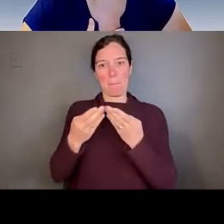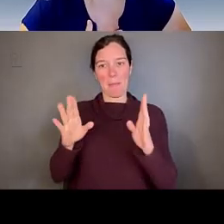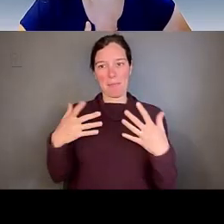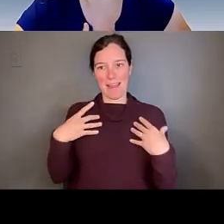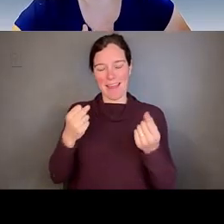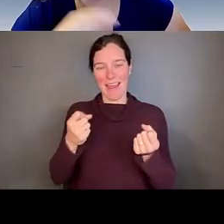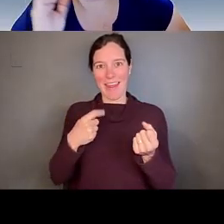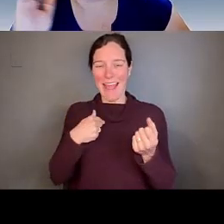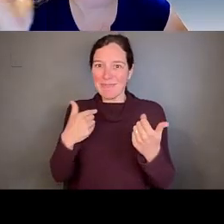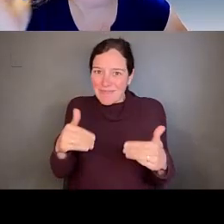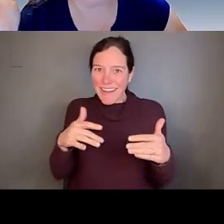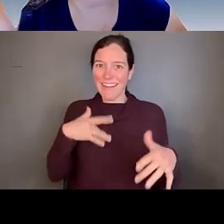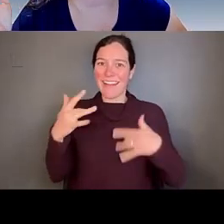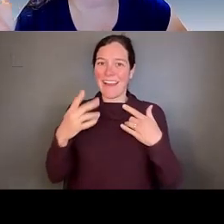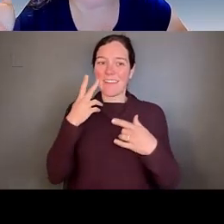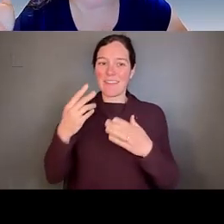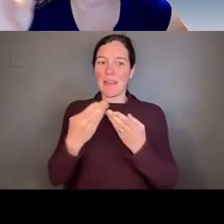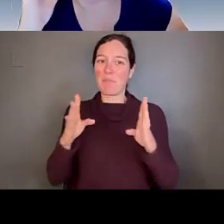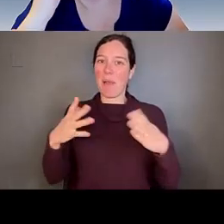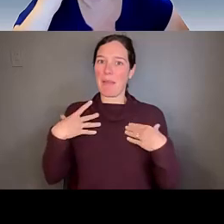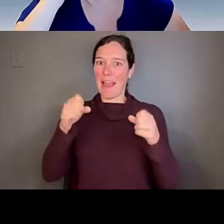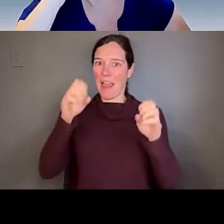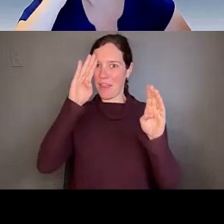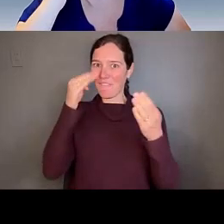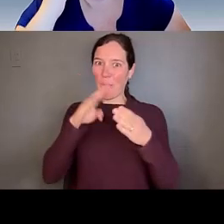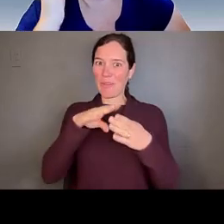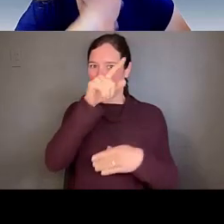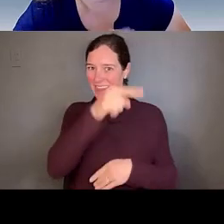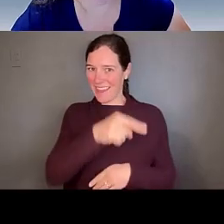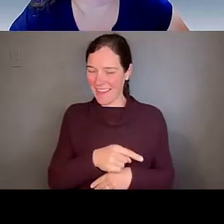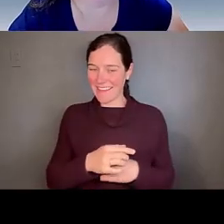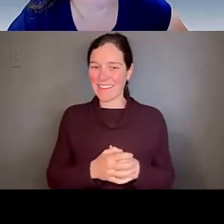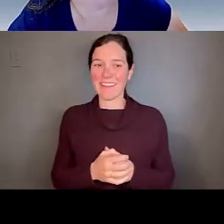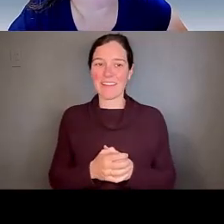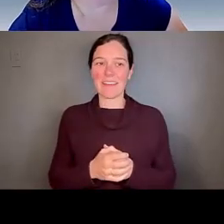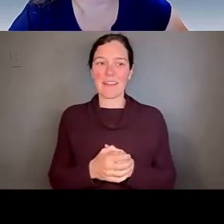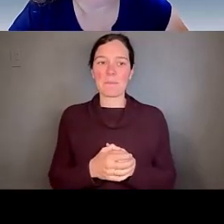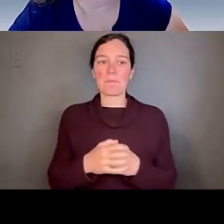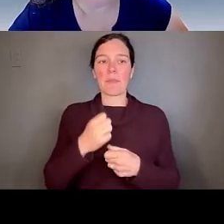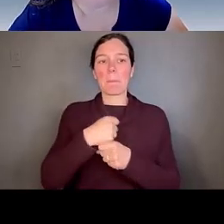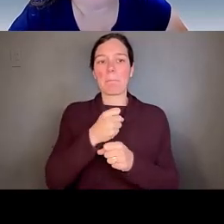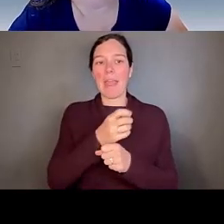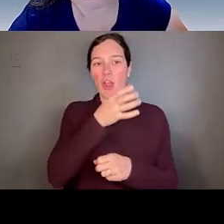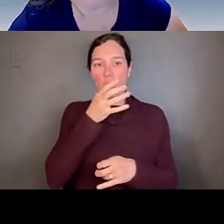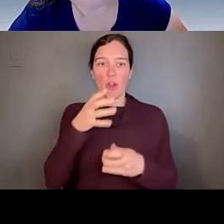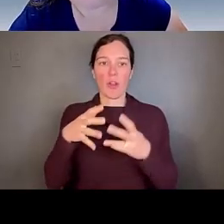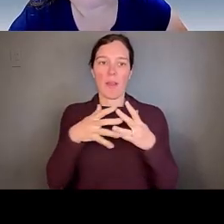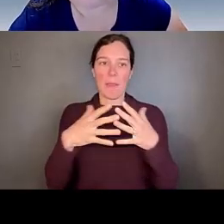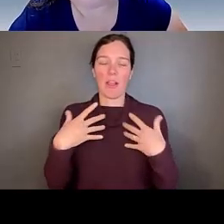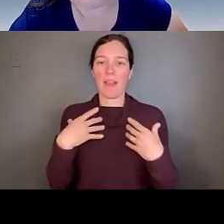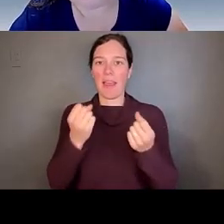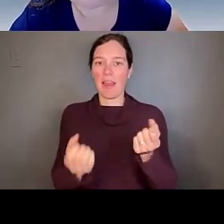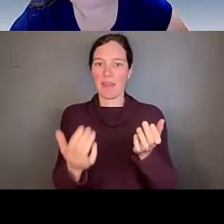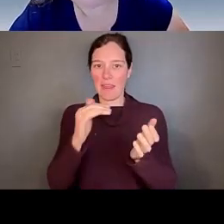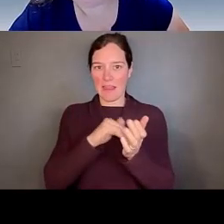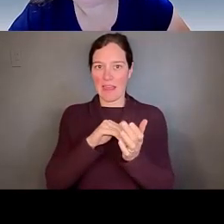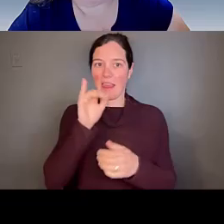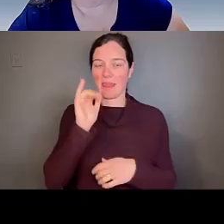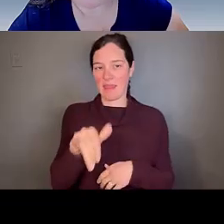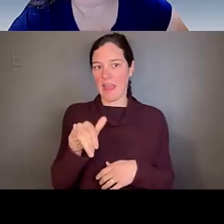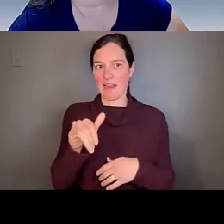really excited to see the public health focus in a lot of this, right? Make rural America healthy again is really